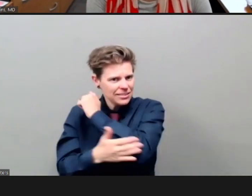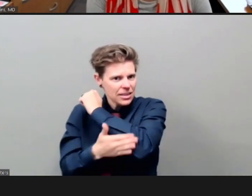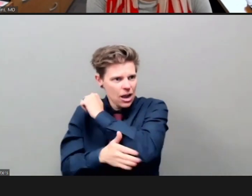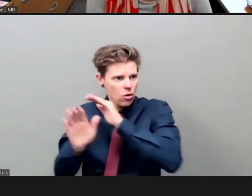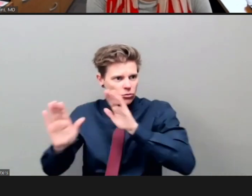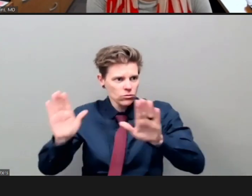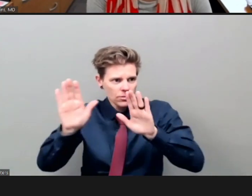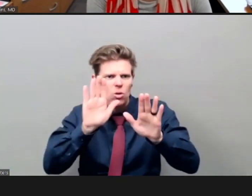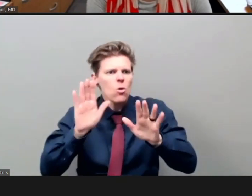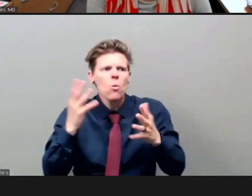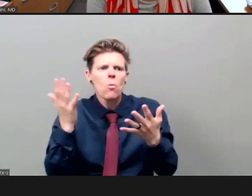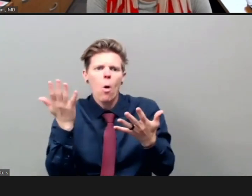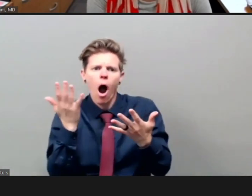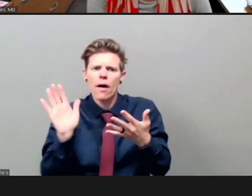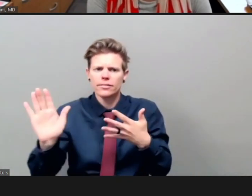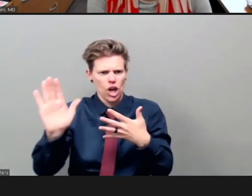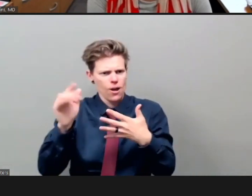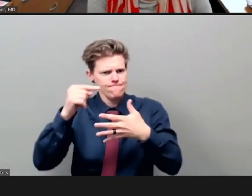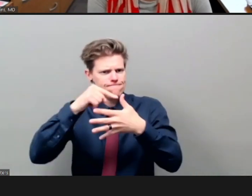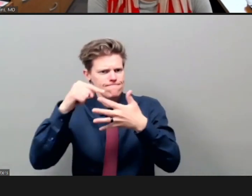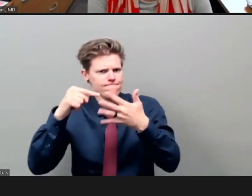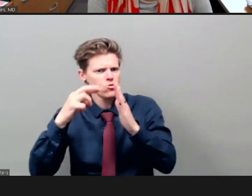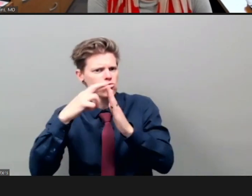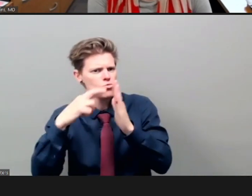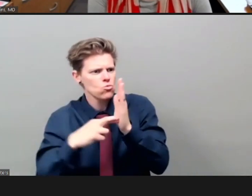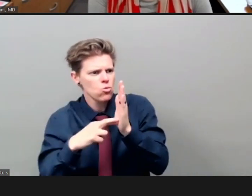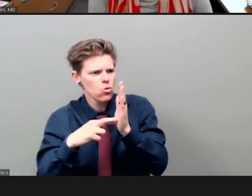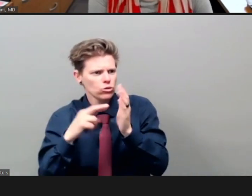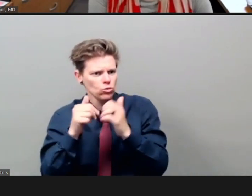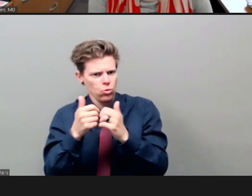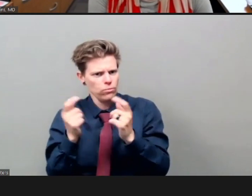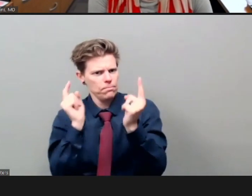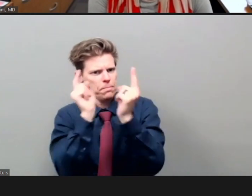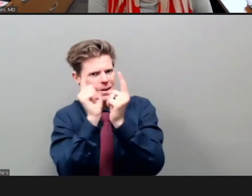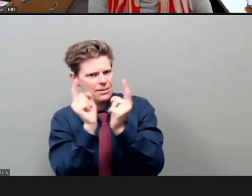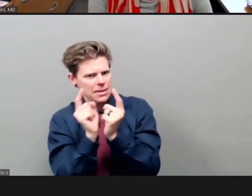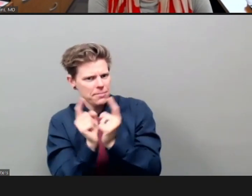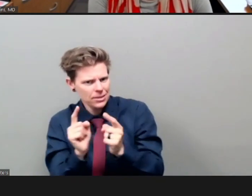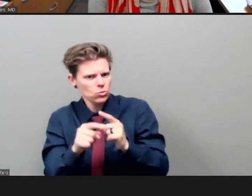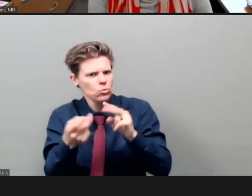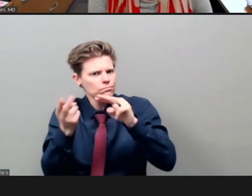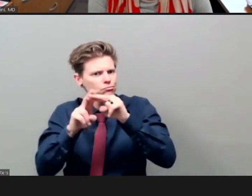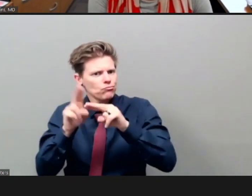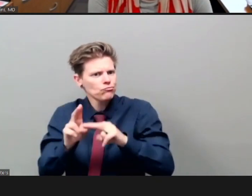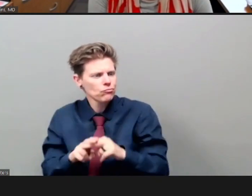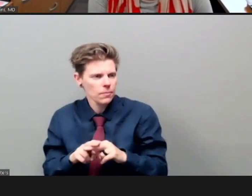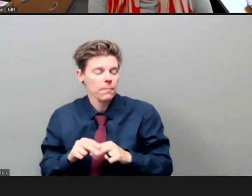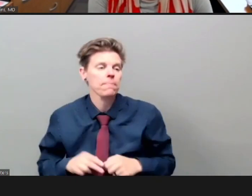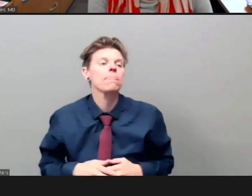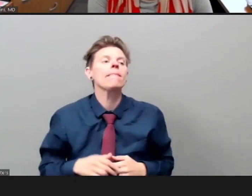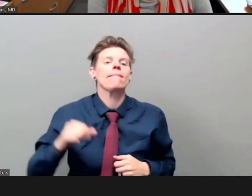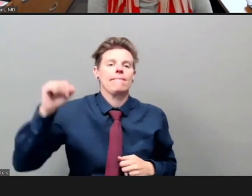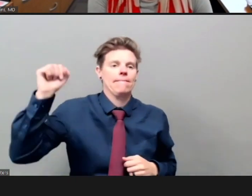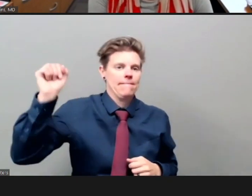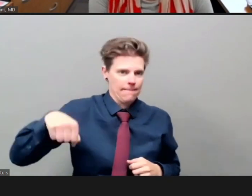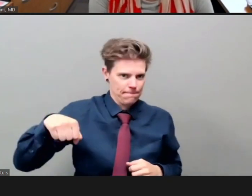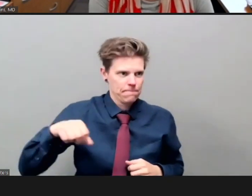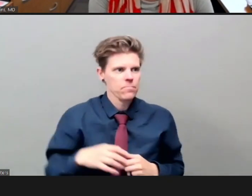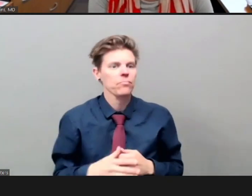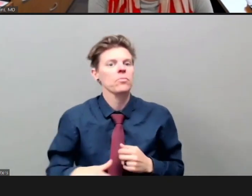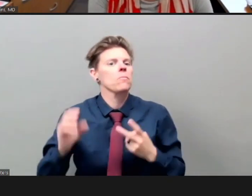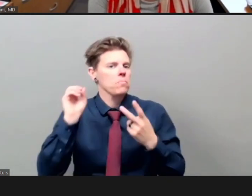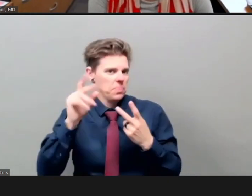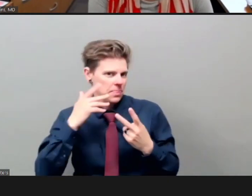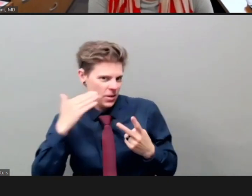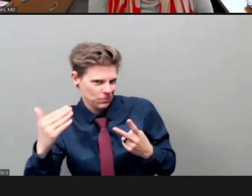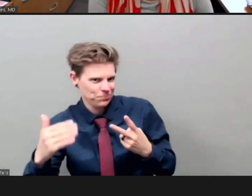will increase by 5% every 2 weeks in order for them to stay in that color? Okay, you're nodding yes. And then so my second is vaccine